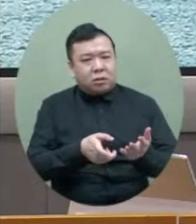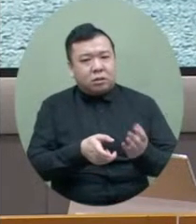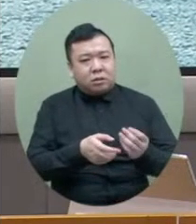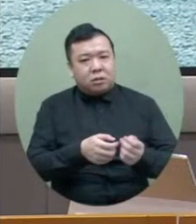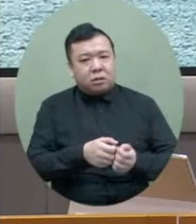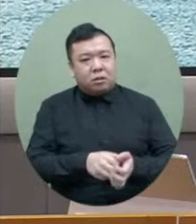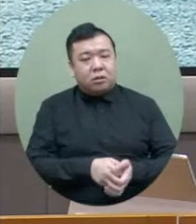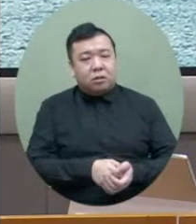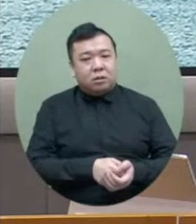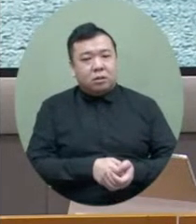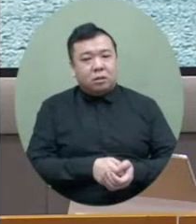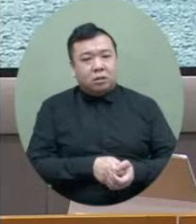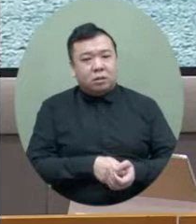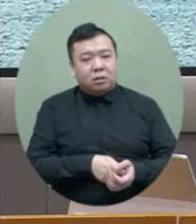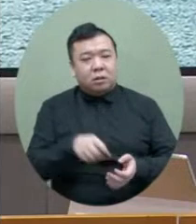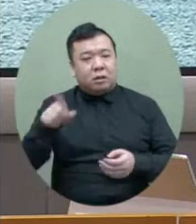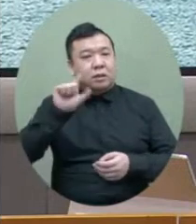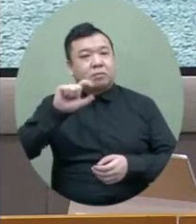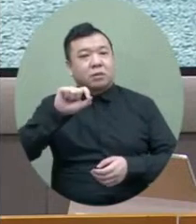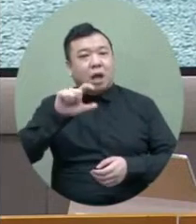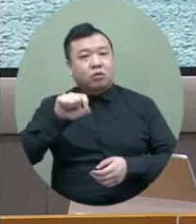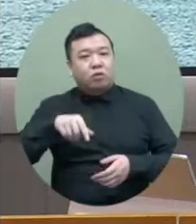This person